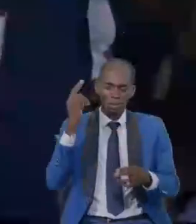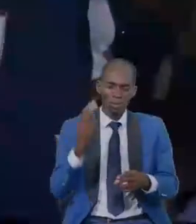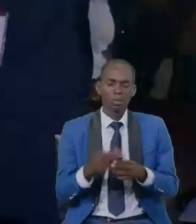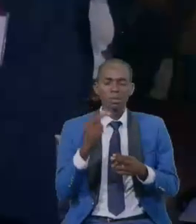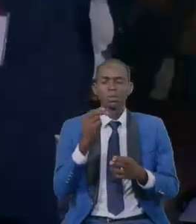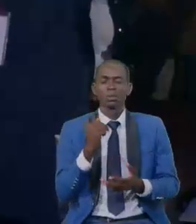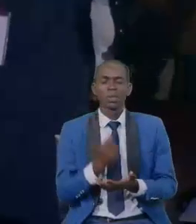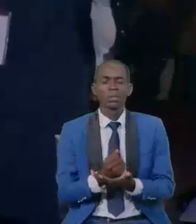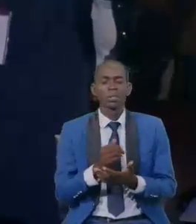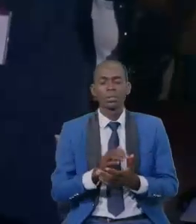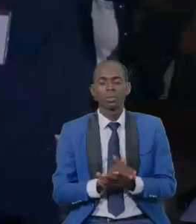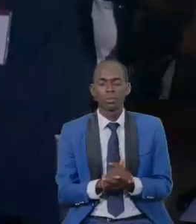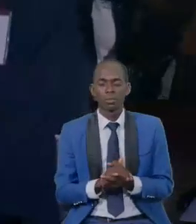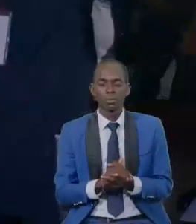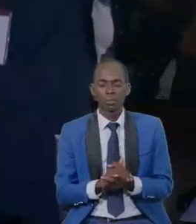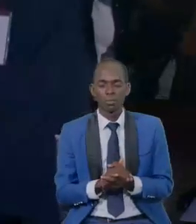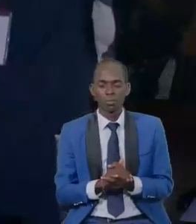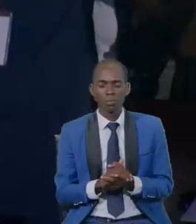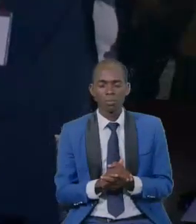name.